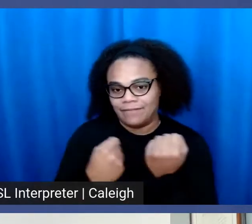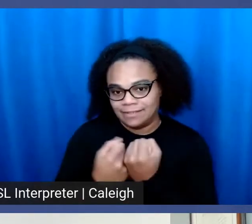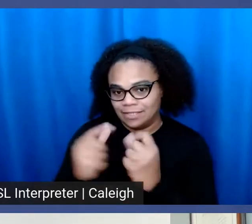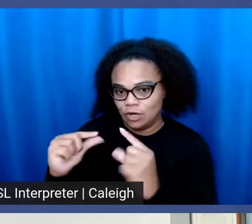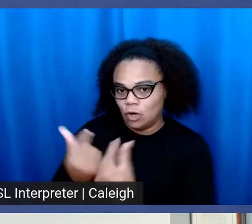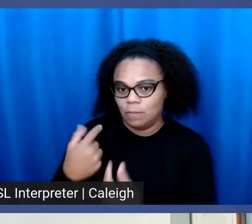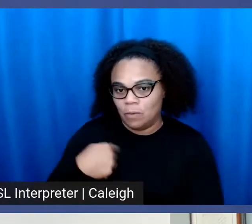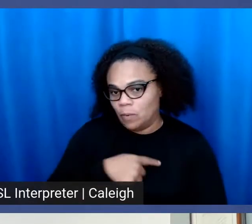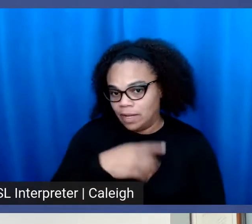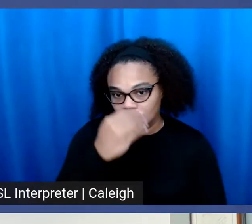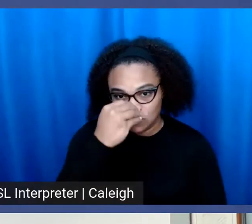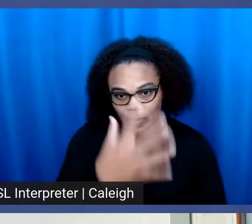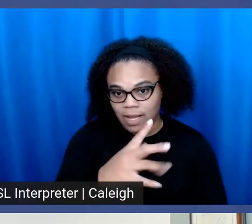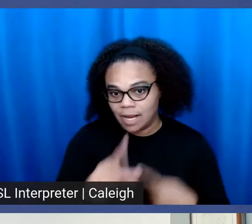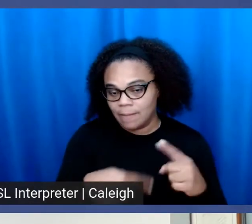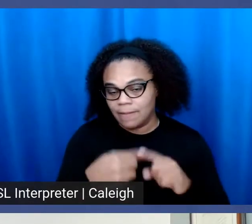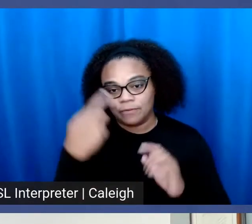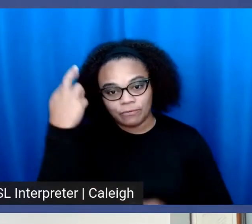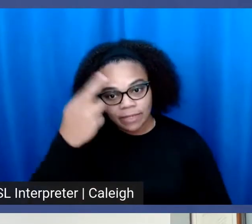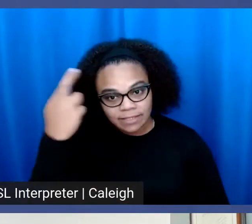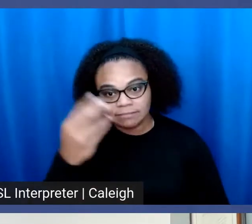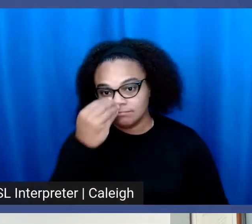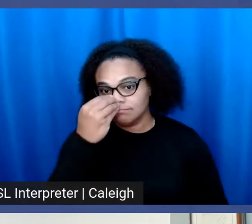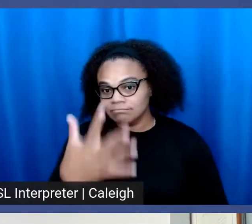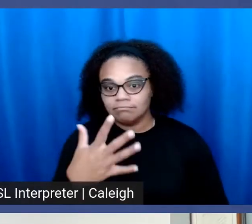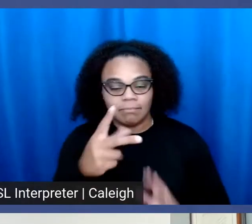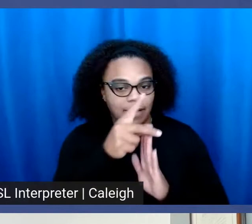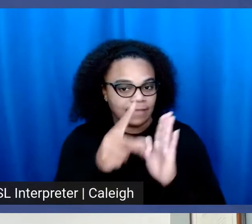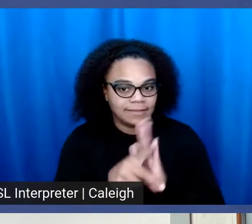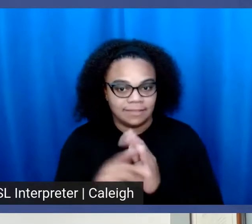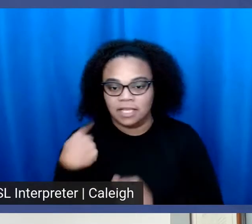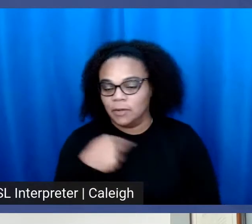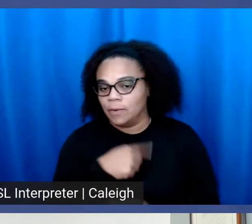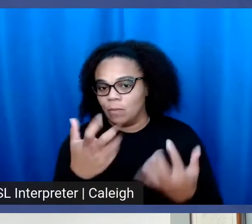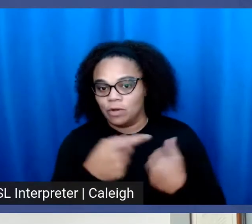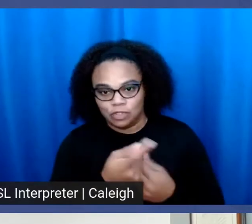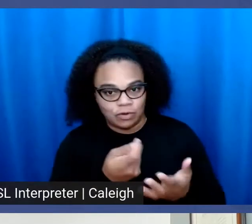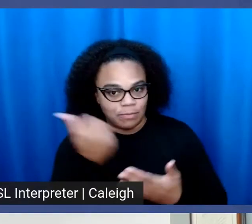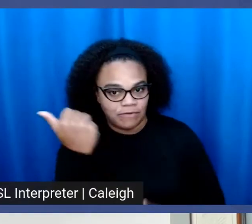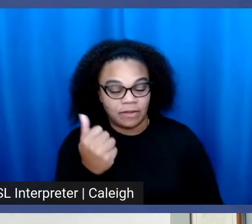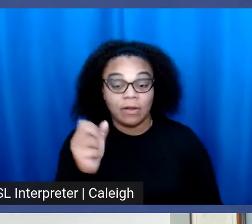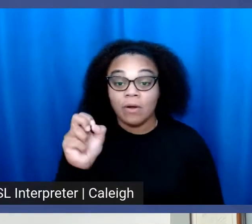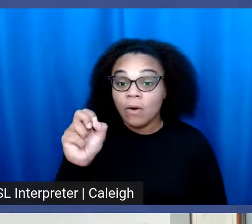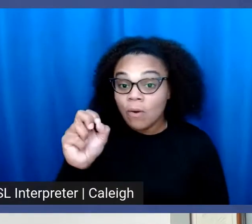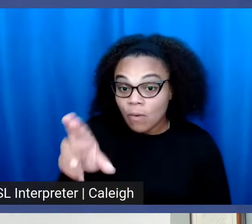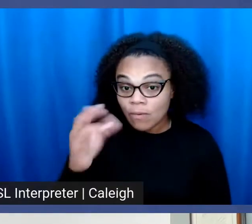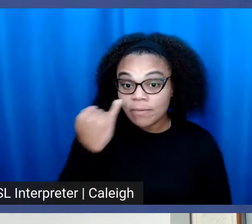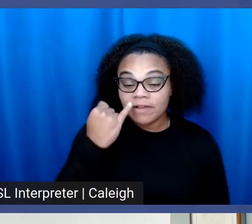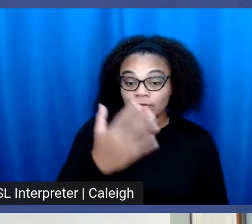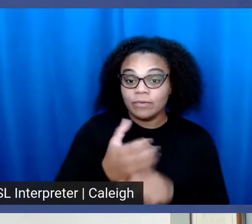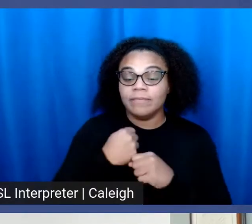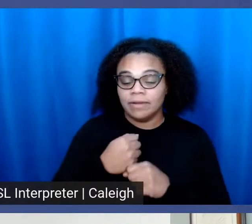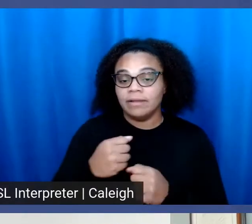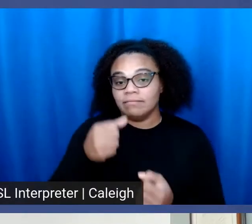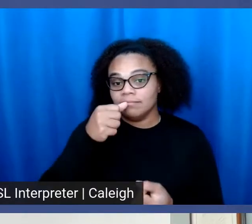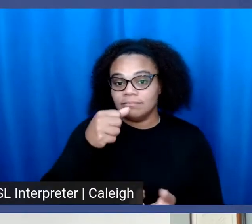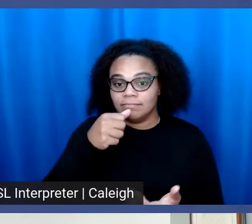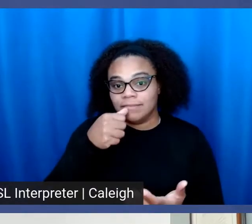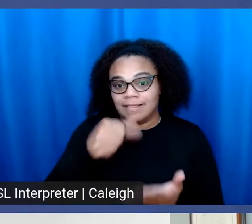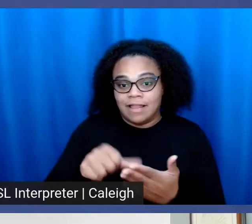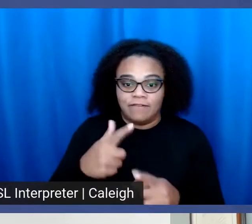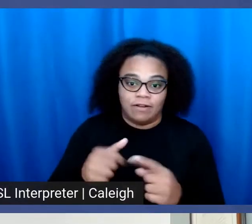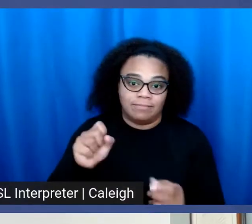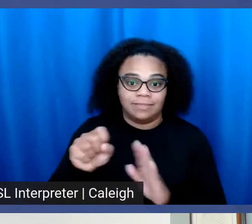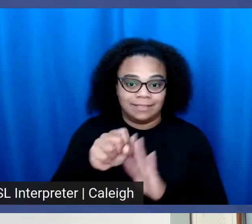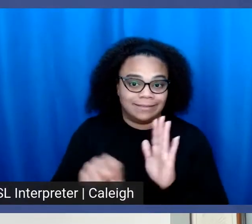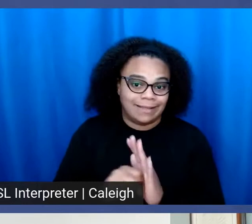don't care what the reasons are. We don't care what the policy is. We just want it off the shelves now. Or you receive a letter from a state legislator that says, we want to know if these 800 titles are on your